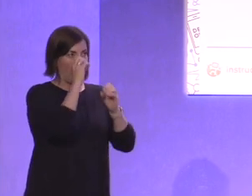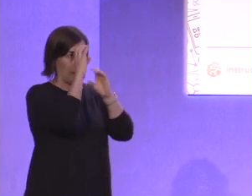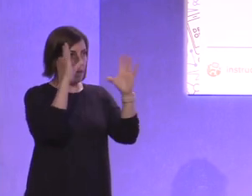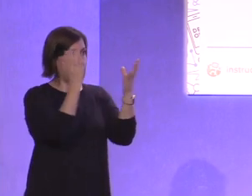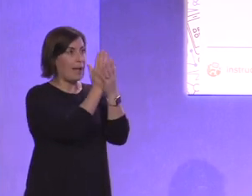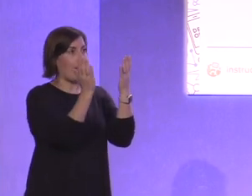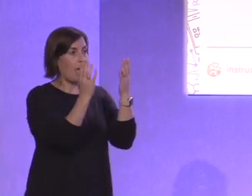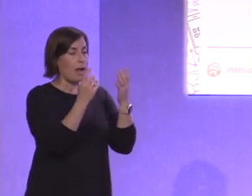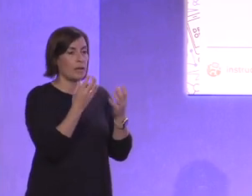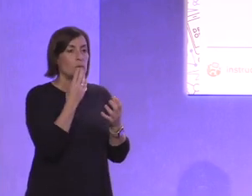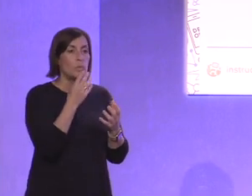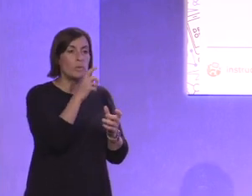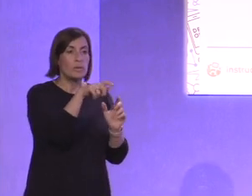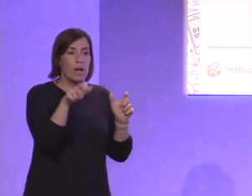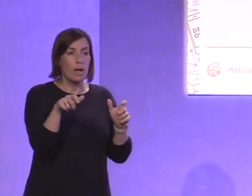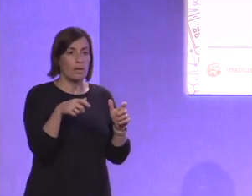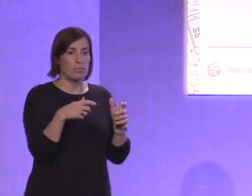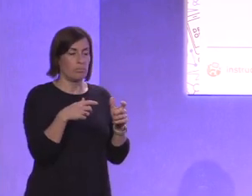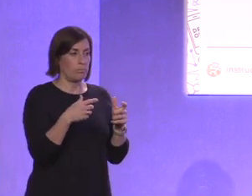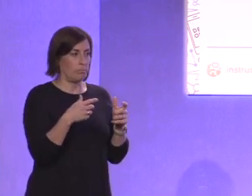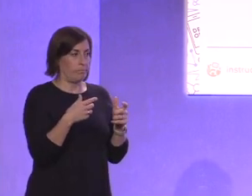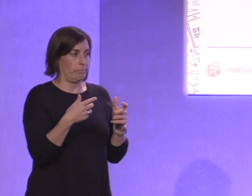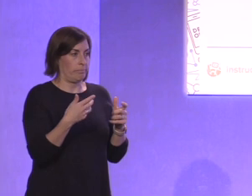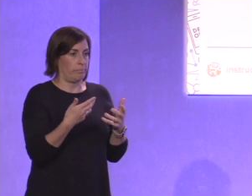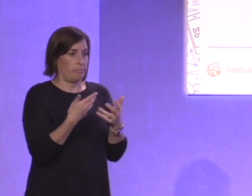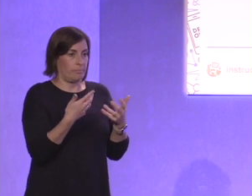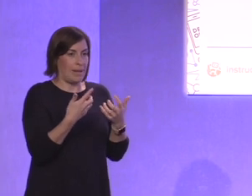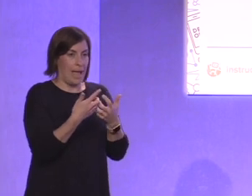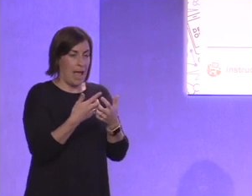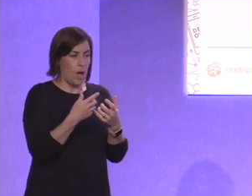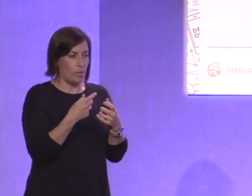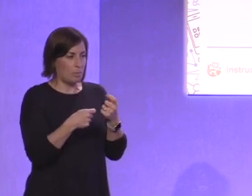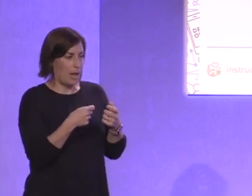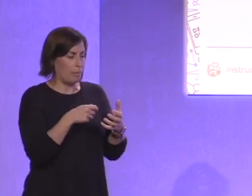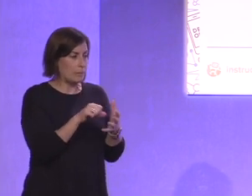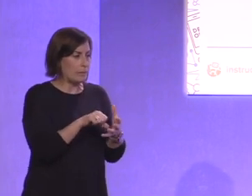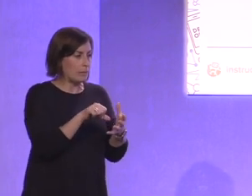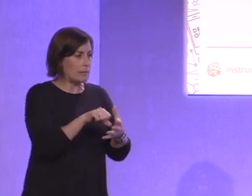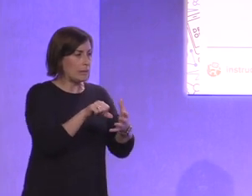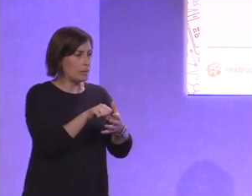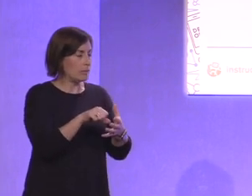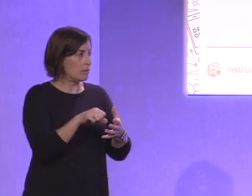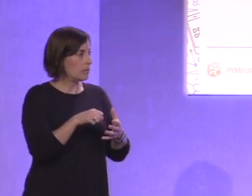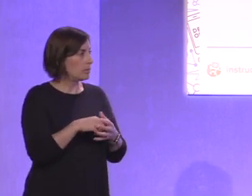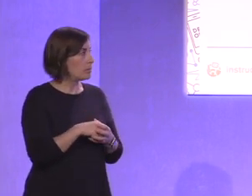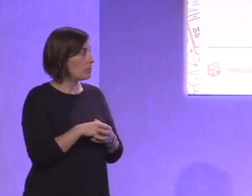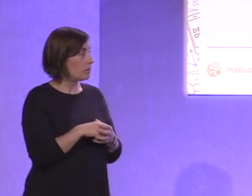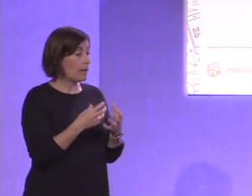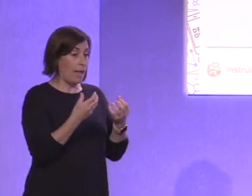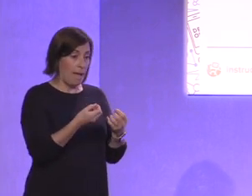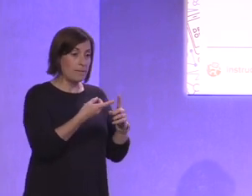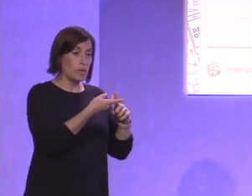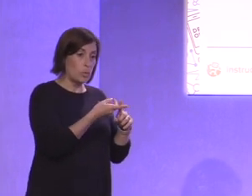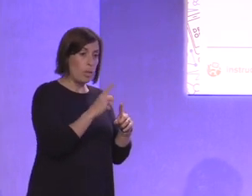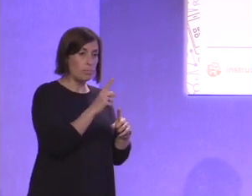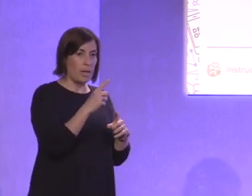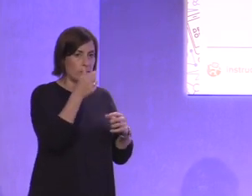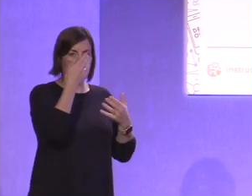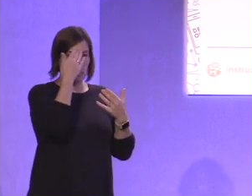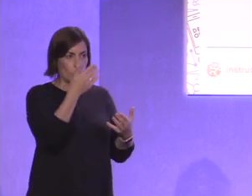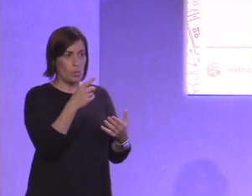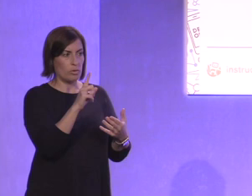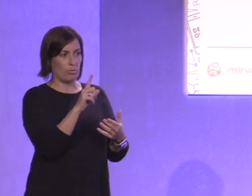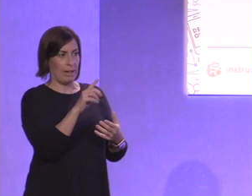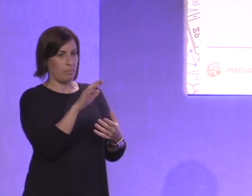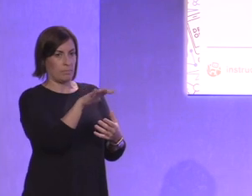pain. They don't know when people are battling. So they're firefighting with very advanced tools, but they're firefighting blind.